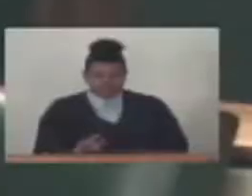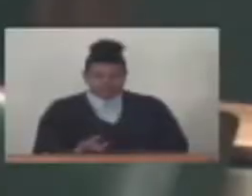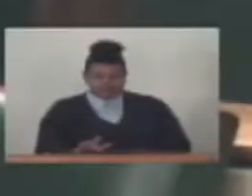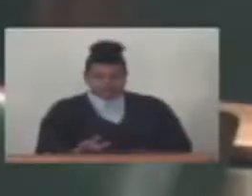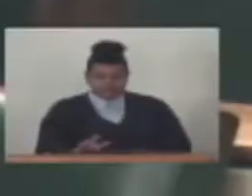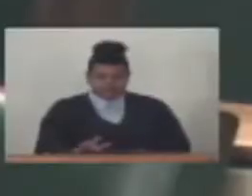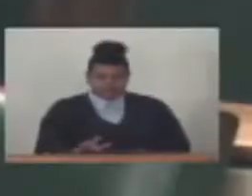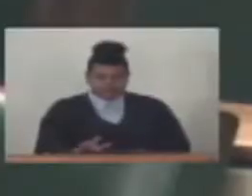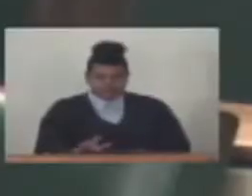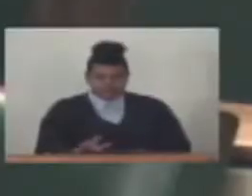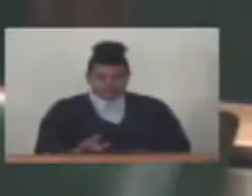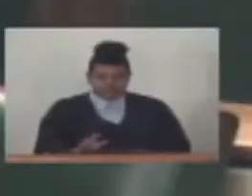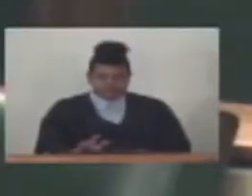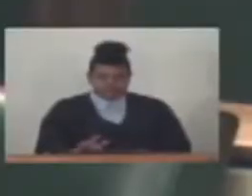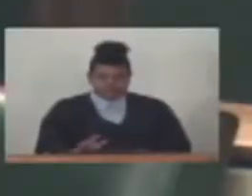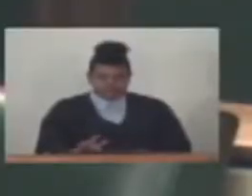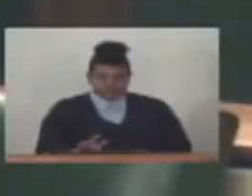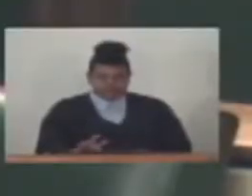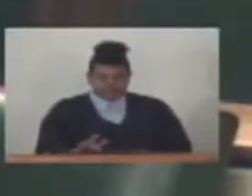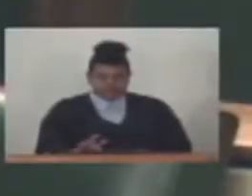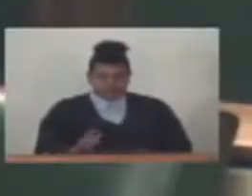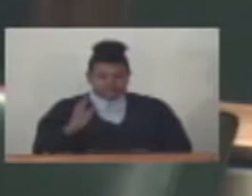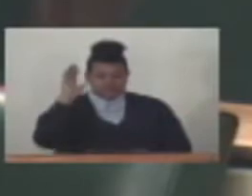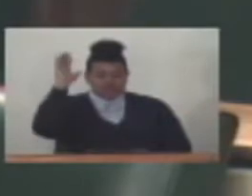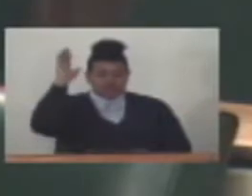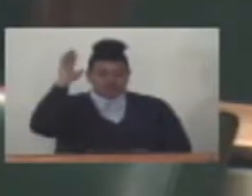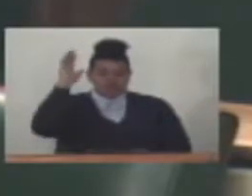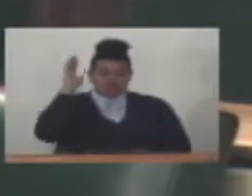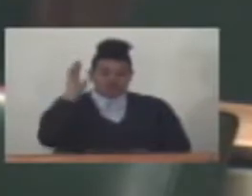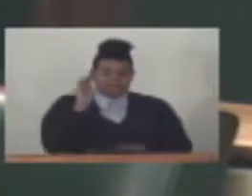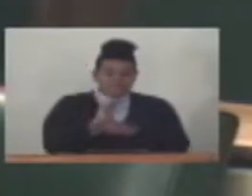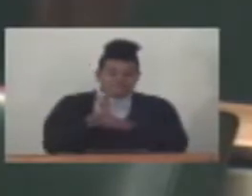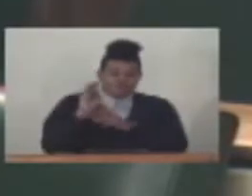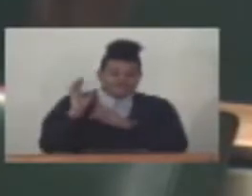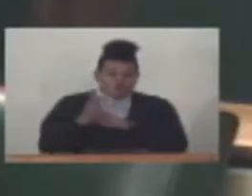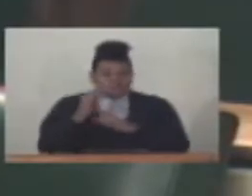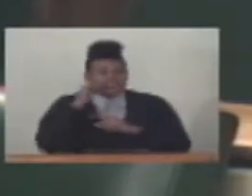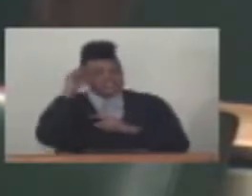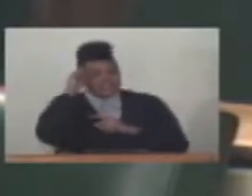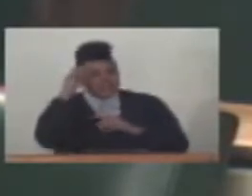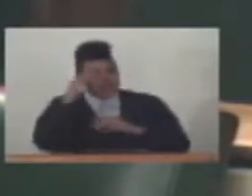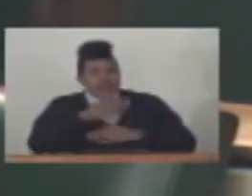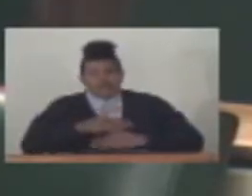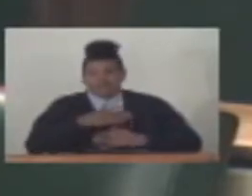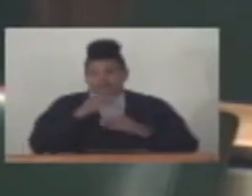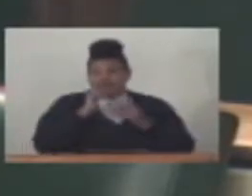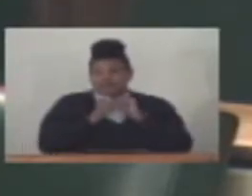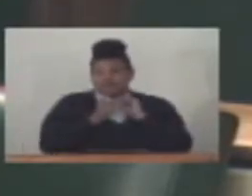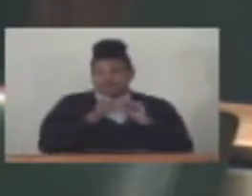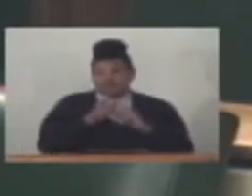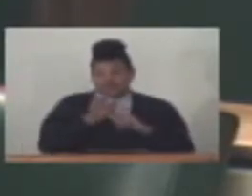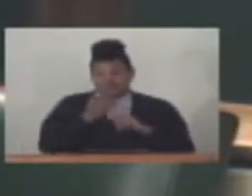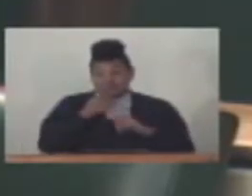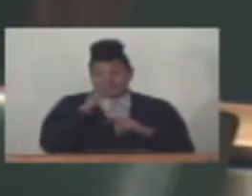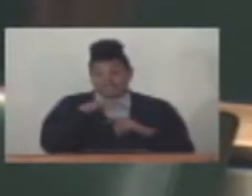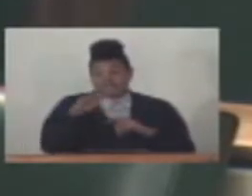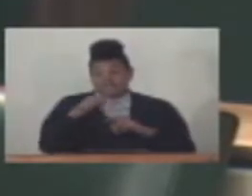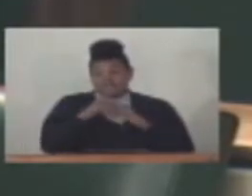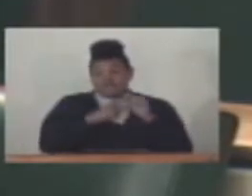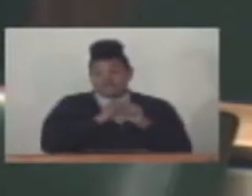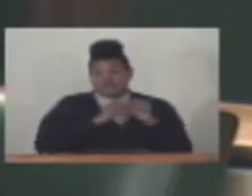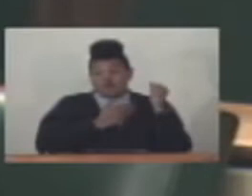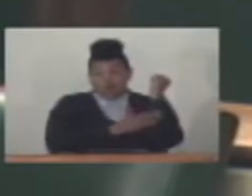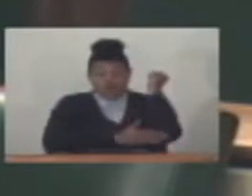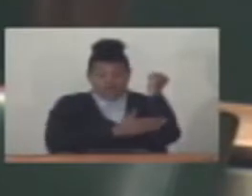The Ministry of Culture, Gender, Entertainment and Sport wishes to advise that in the 55th year of our